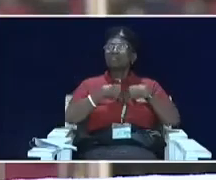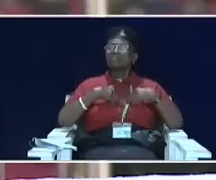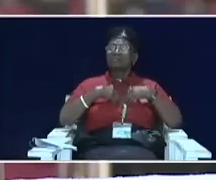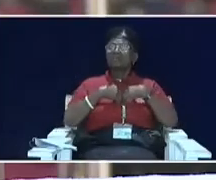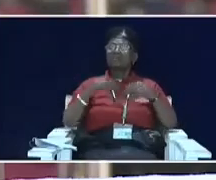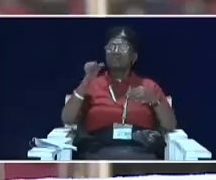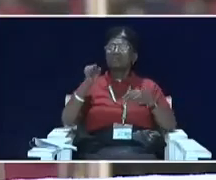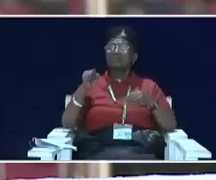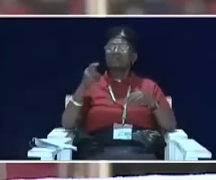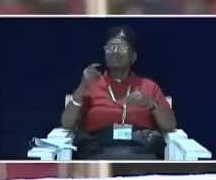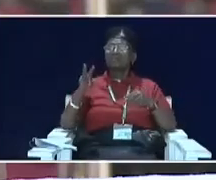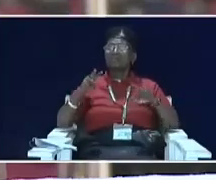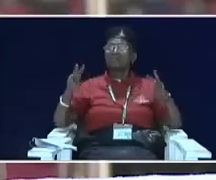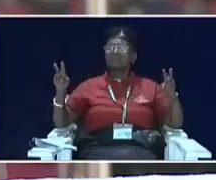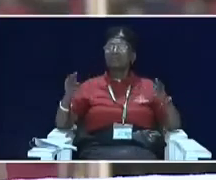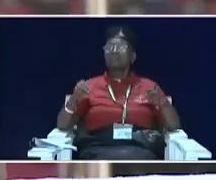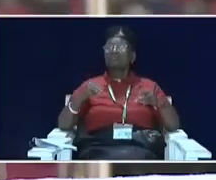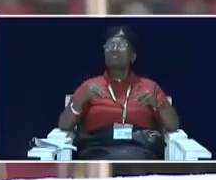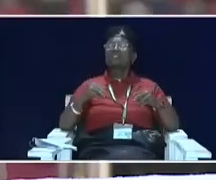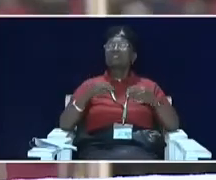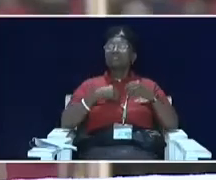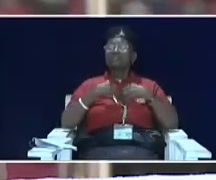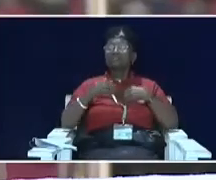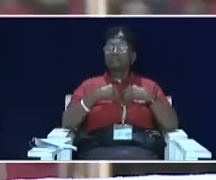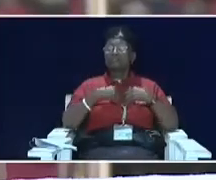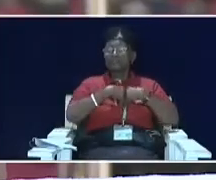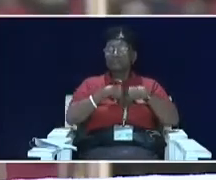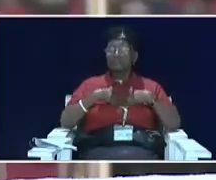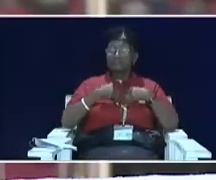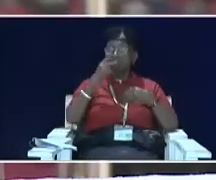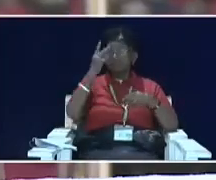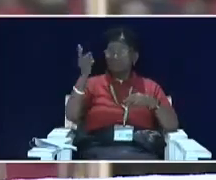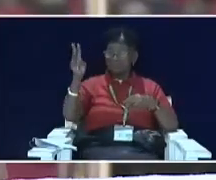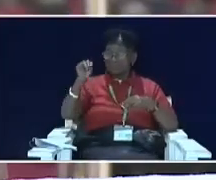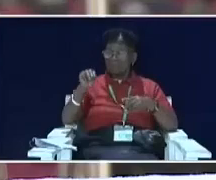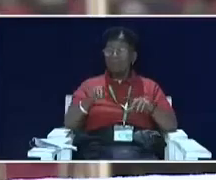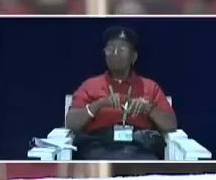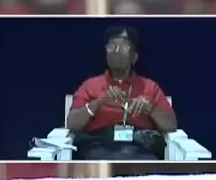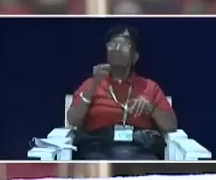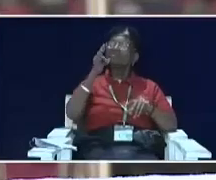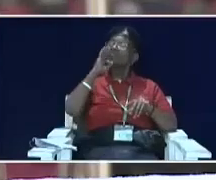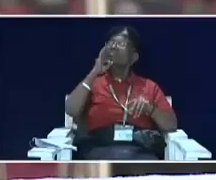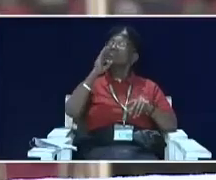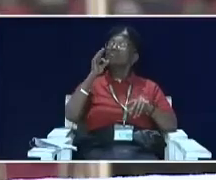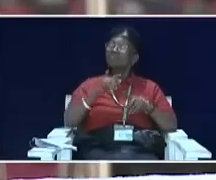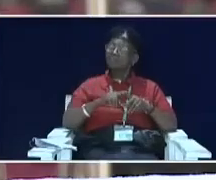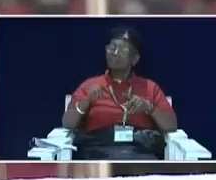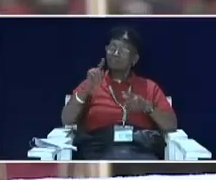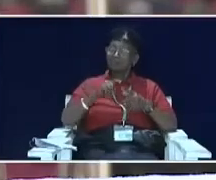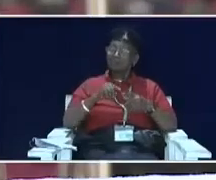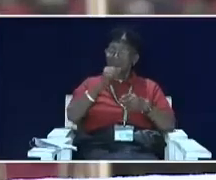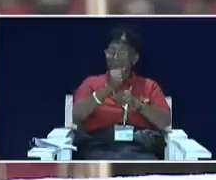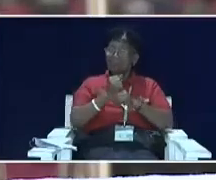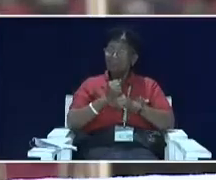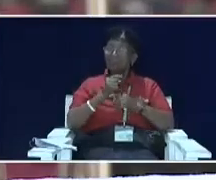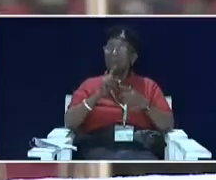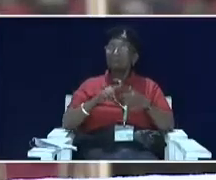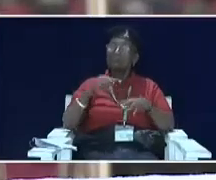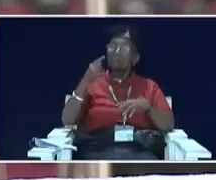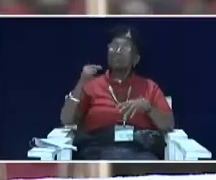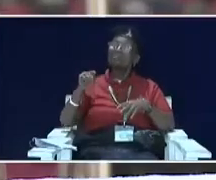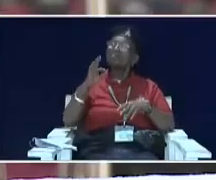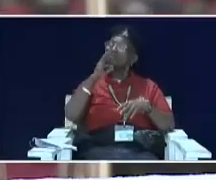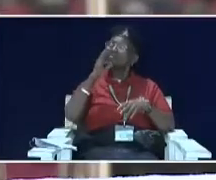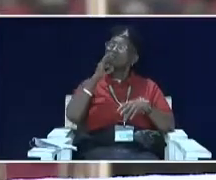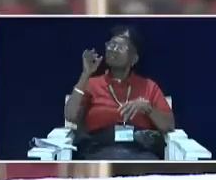The wild animals see them as food, but they know to get to the food they have to pass through fire.